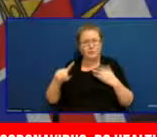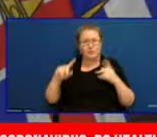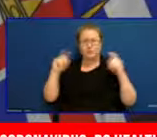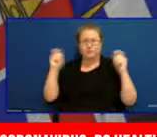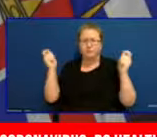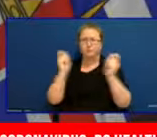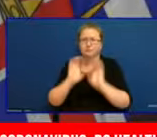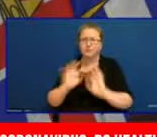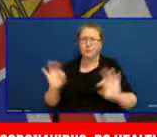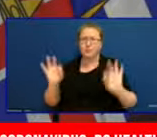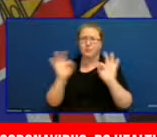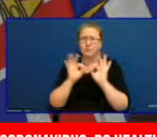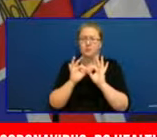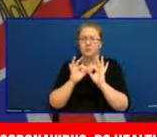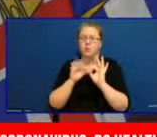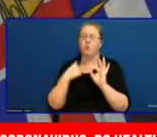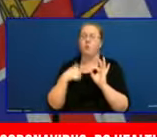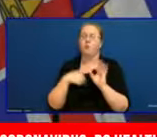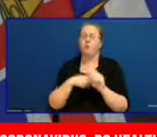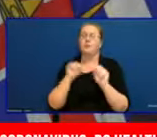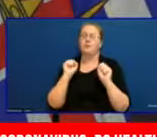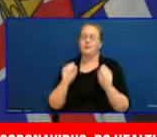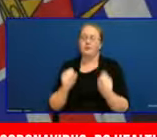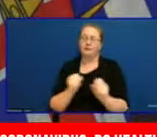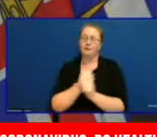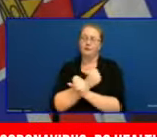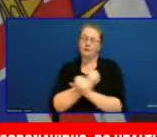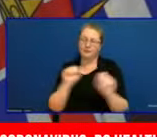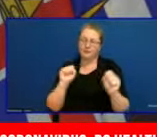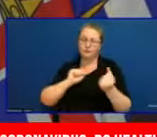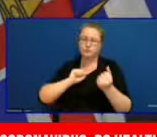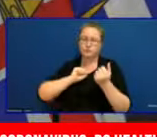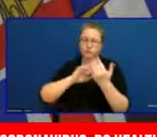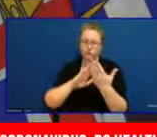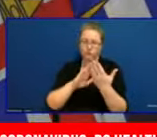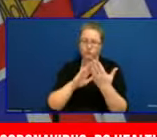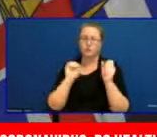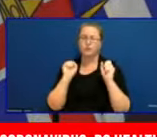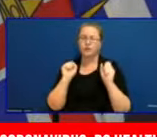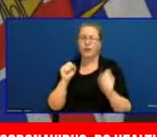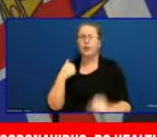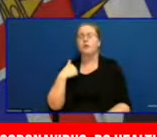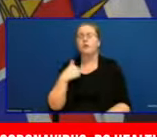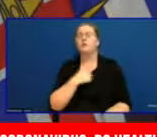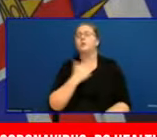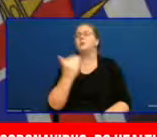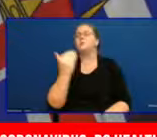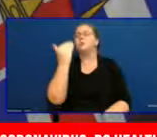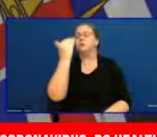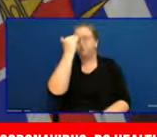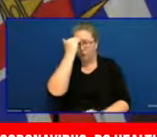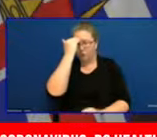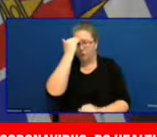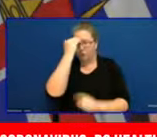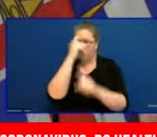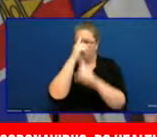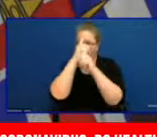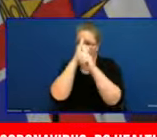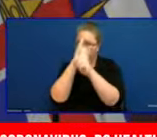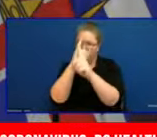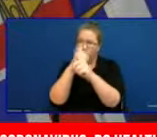next week. We can find ways to do this, and we know we can do that. We can find ways to do this safely that's going to protect